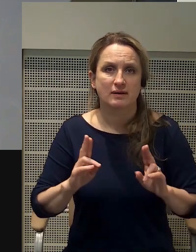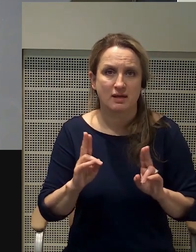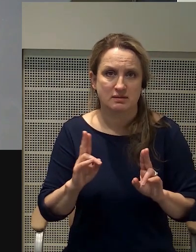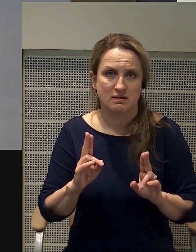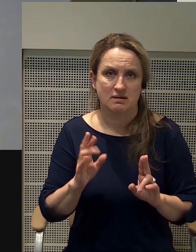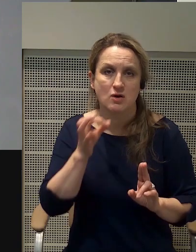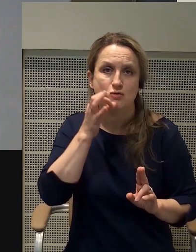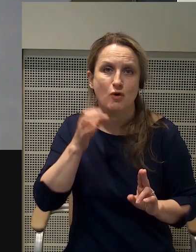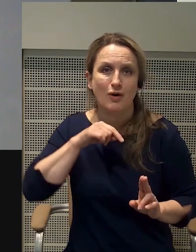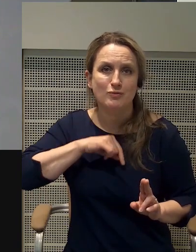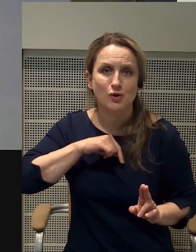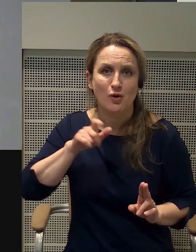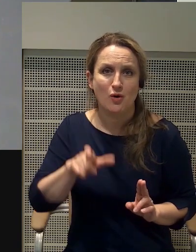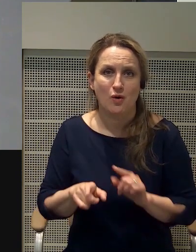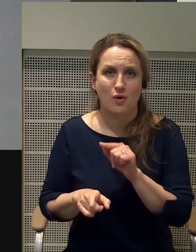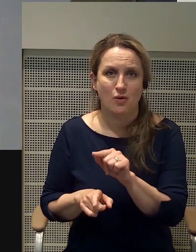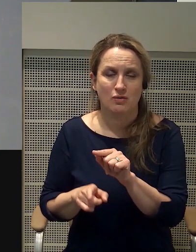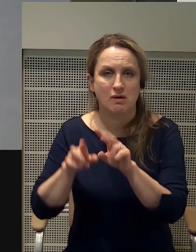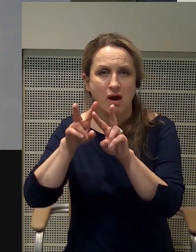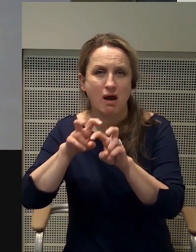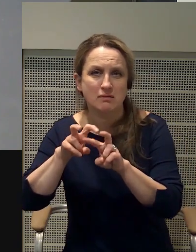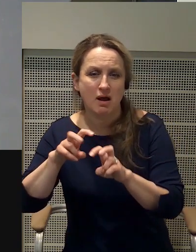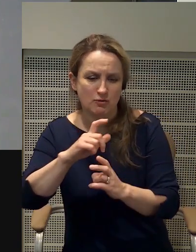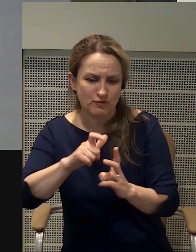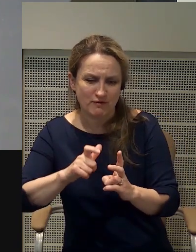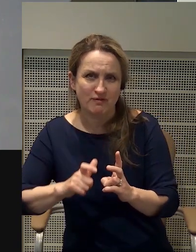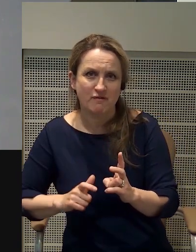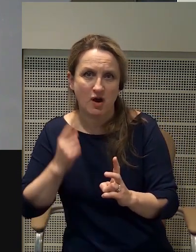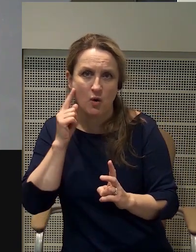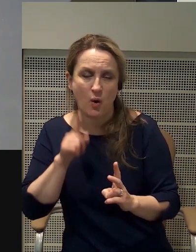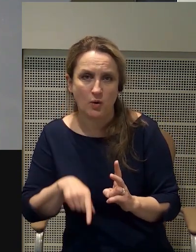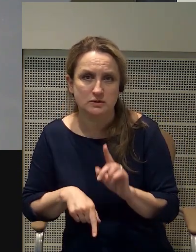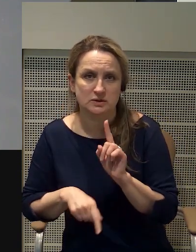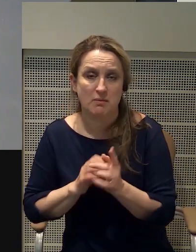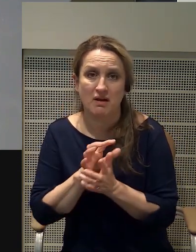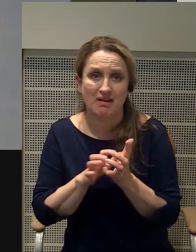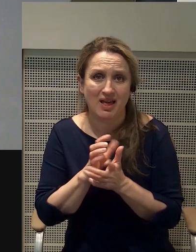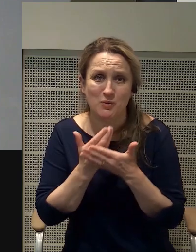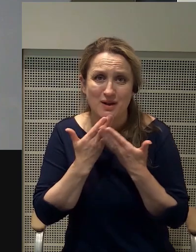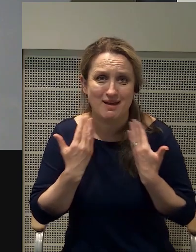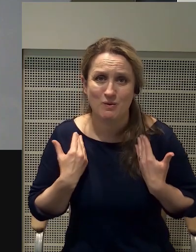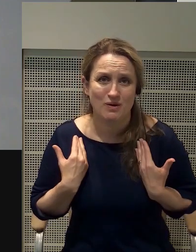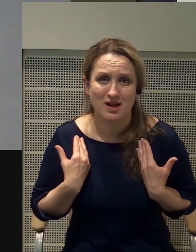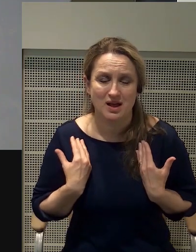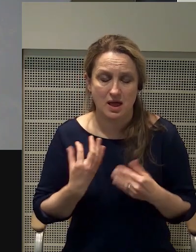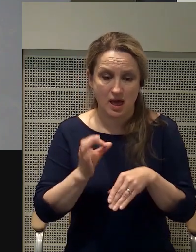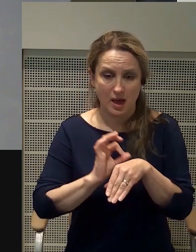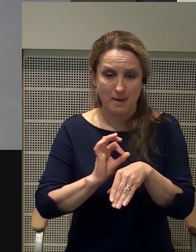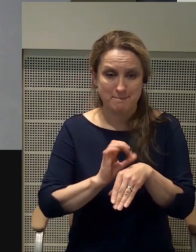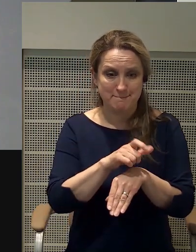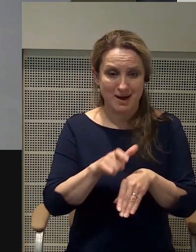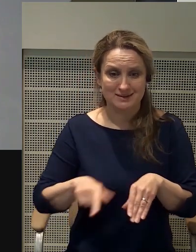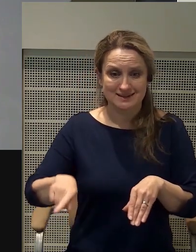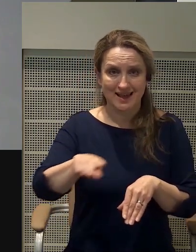not so hard. And I think if you have a group of patients who together say, we would like our quality of life to be